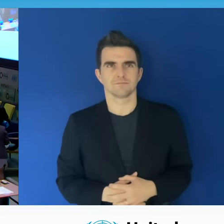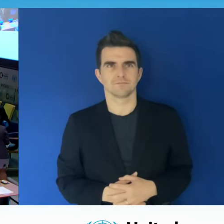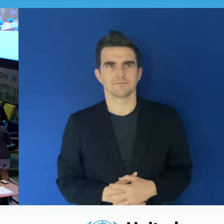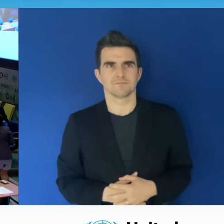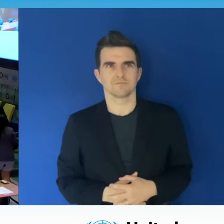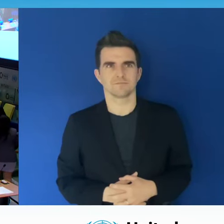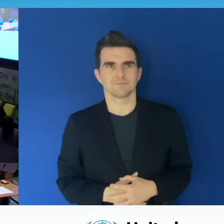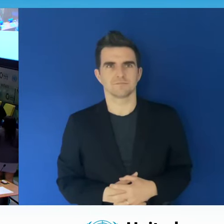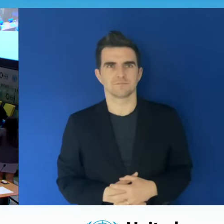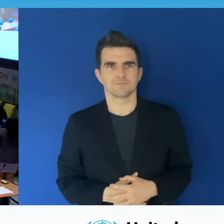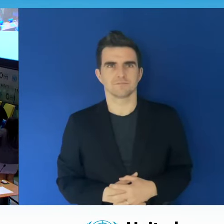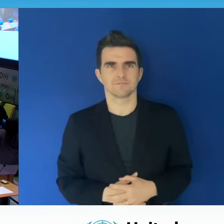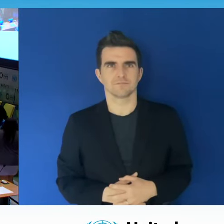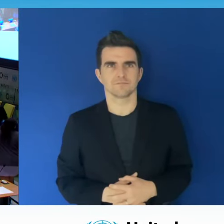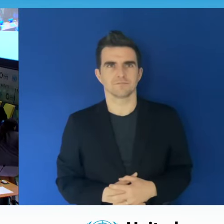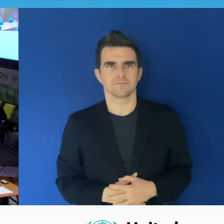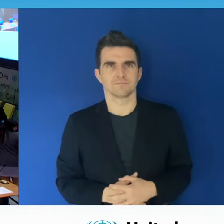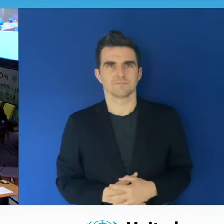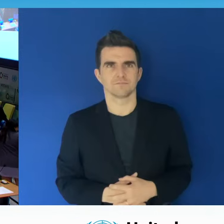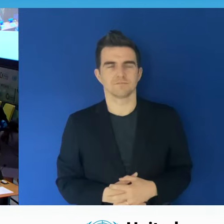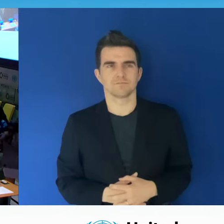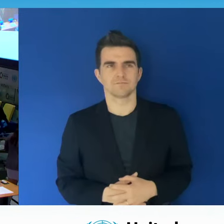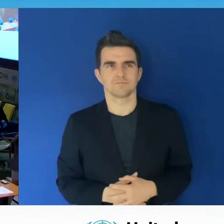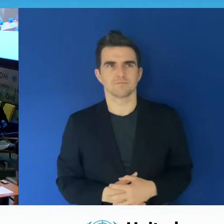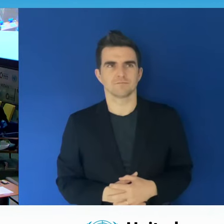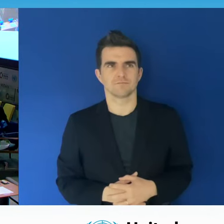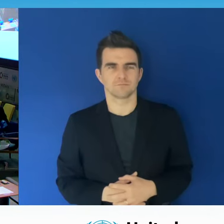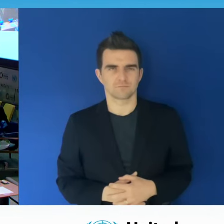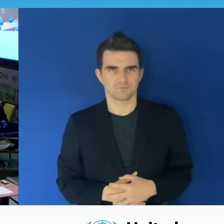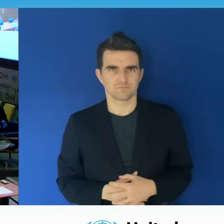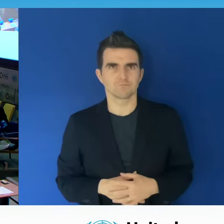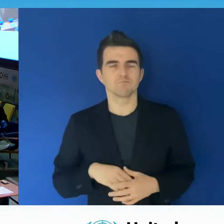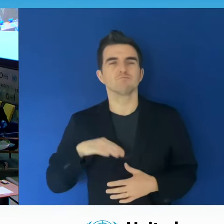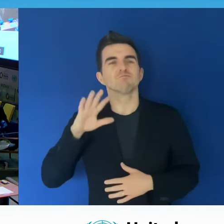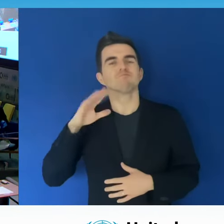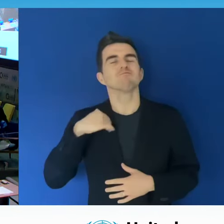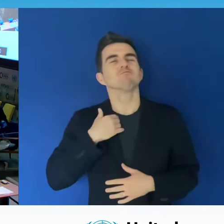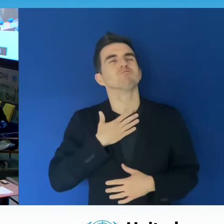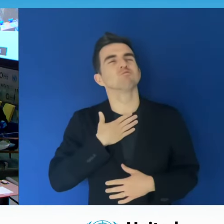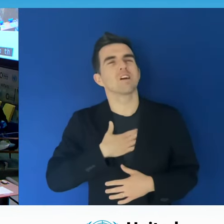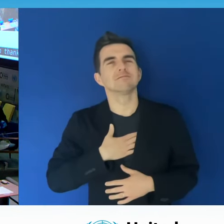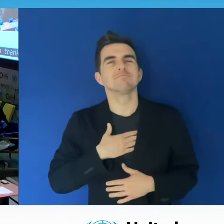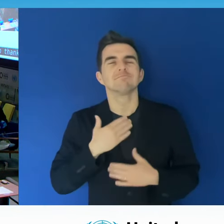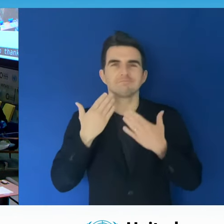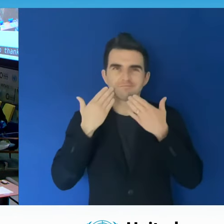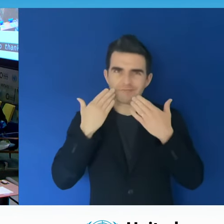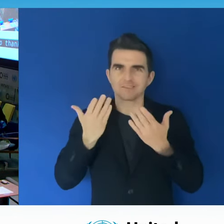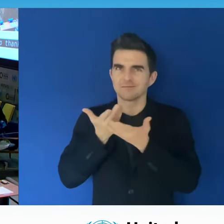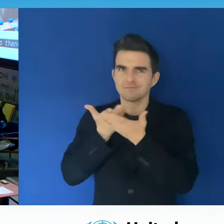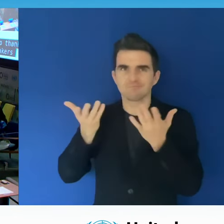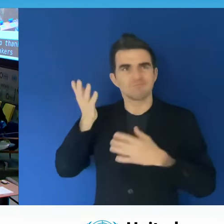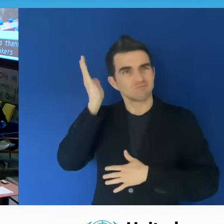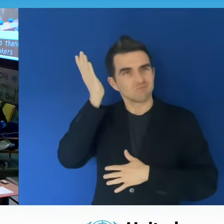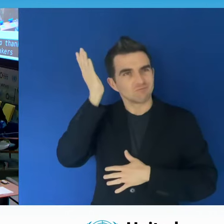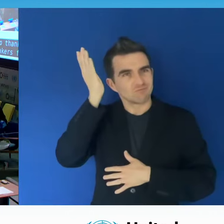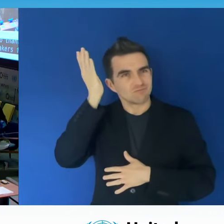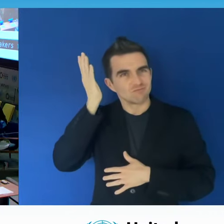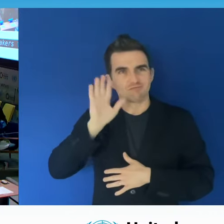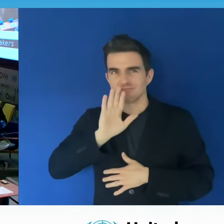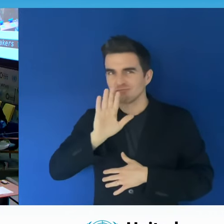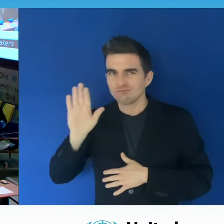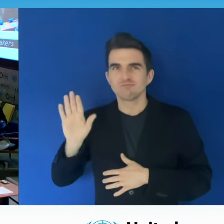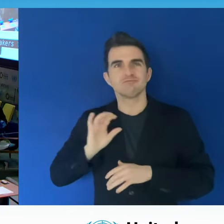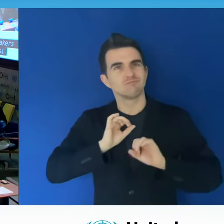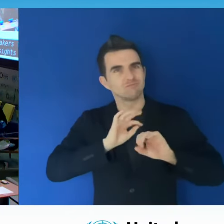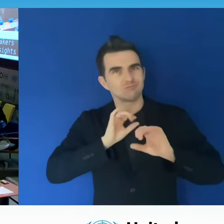I'd like to thank our distinguished speakers for their valuable insights that they've shared with us. And of course, I would like to